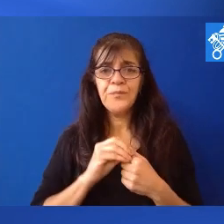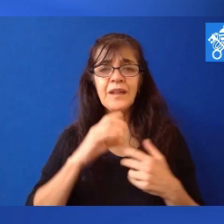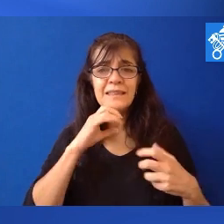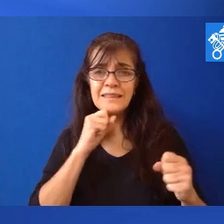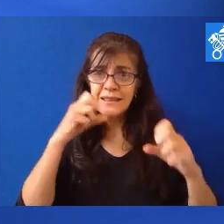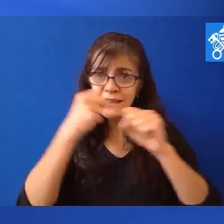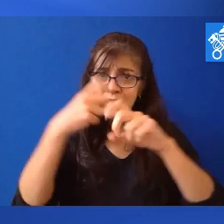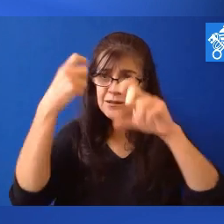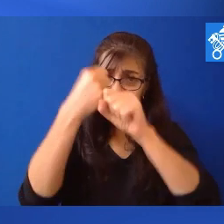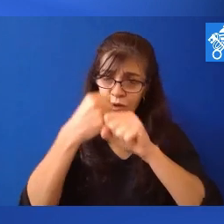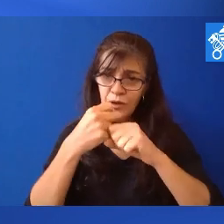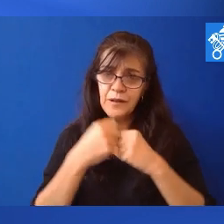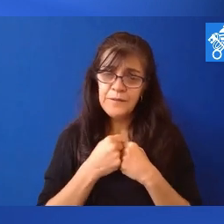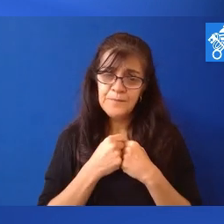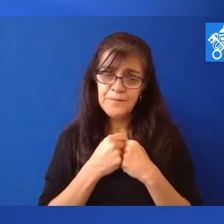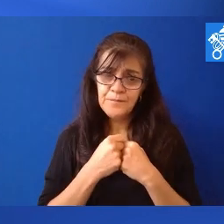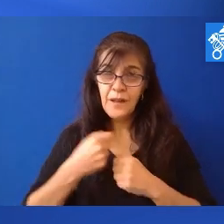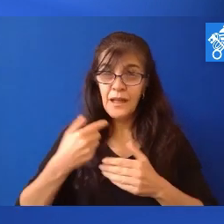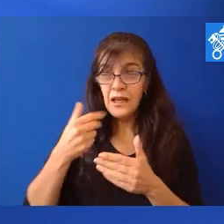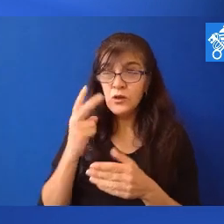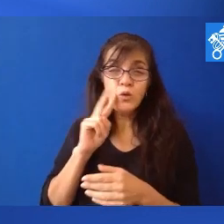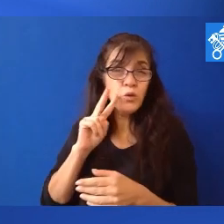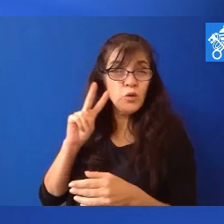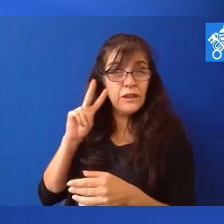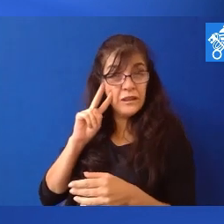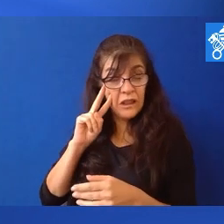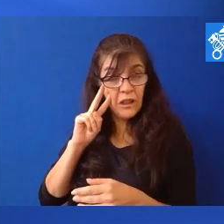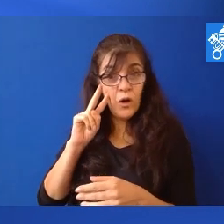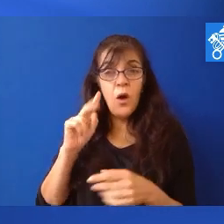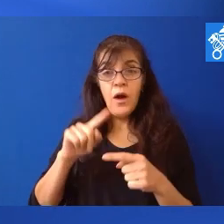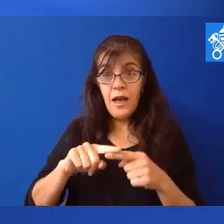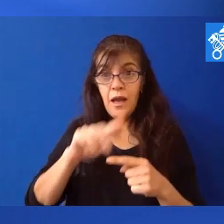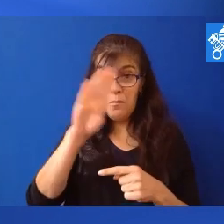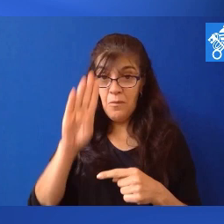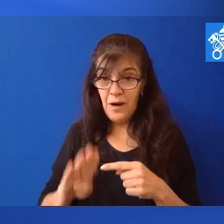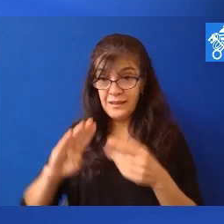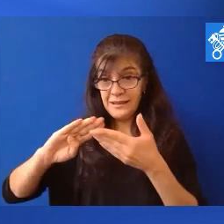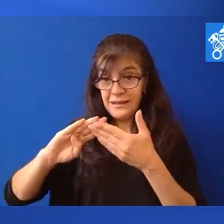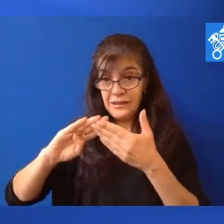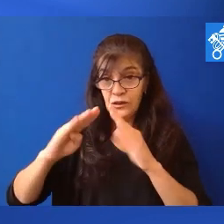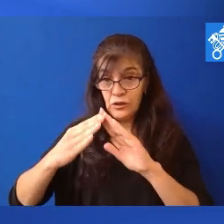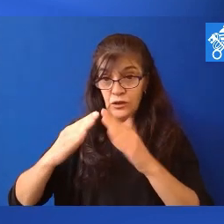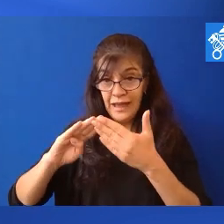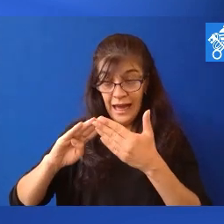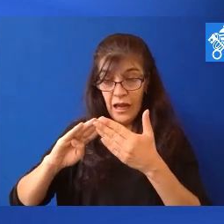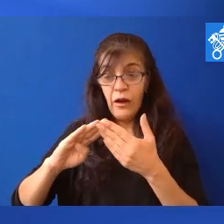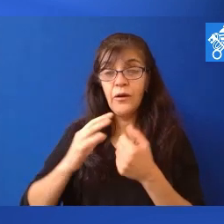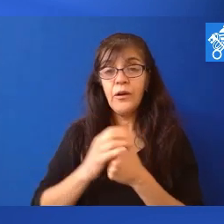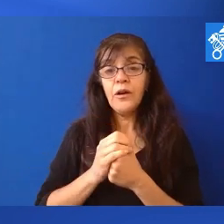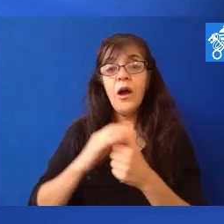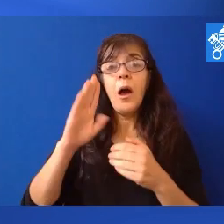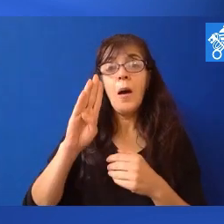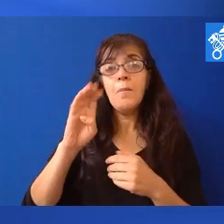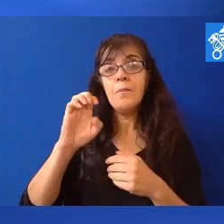Dear brothers and sisters, the day before yesterday in Crato, in the Brazilian state of Ceará,